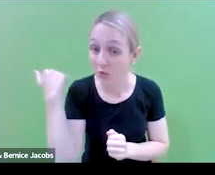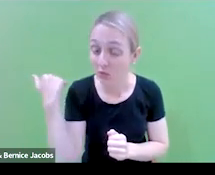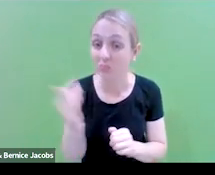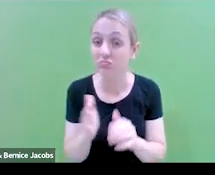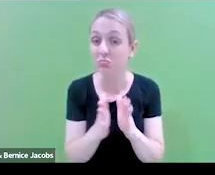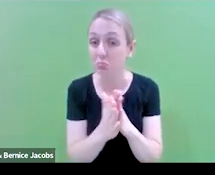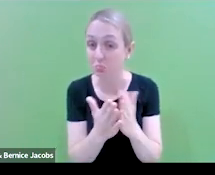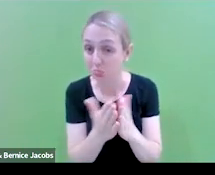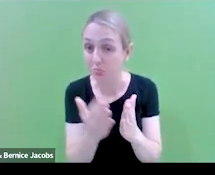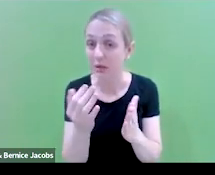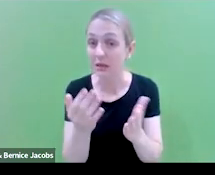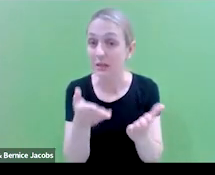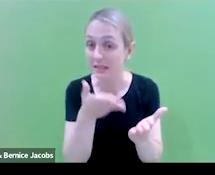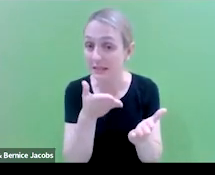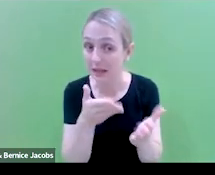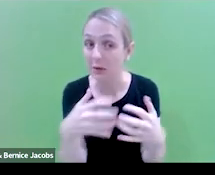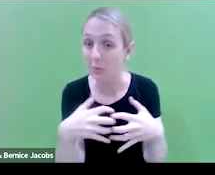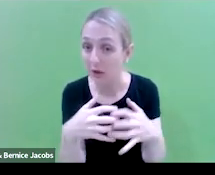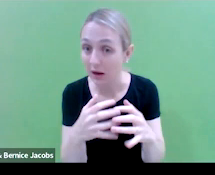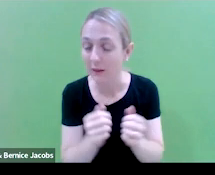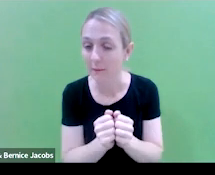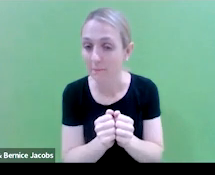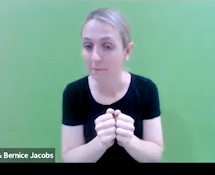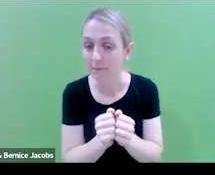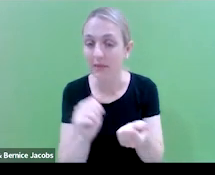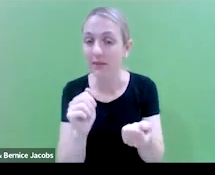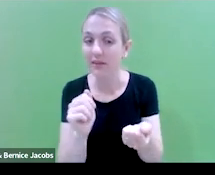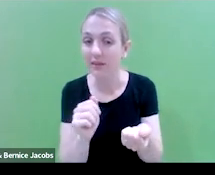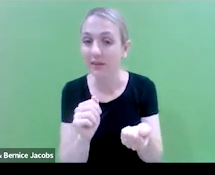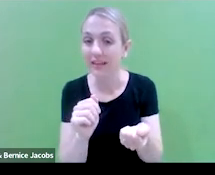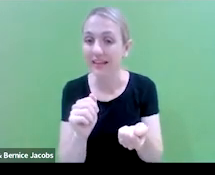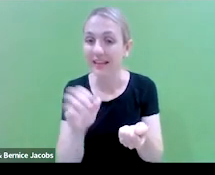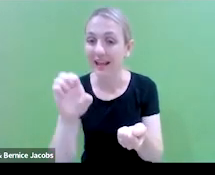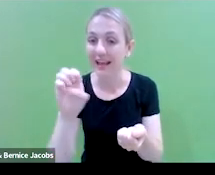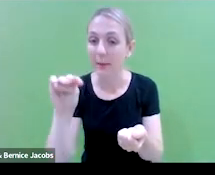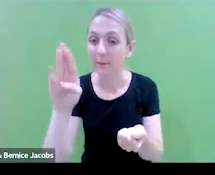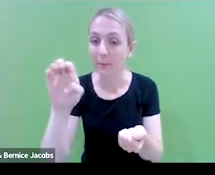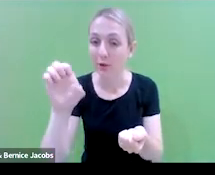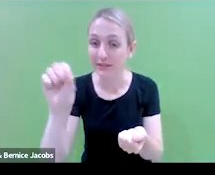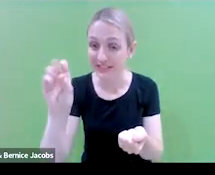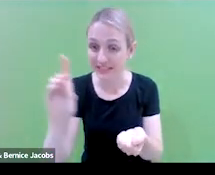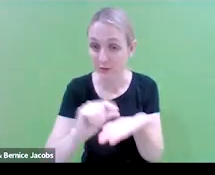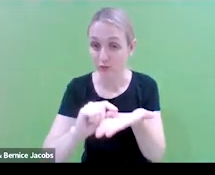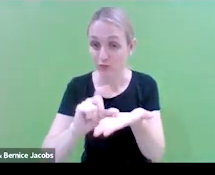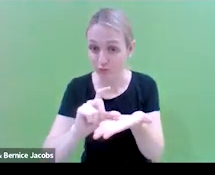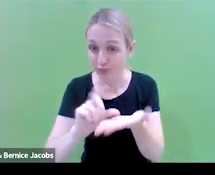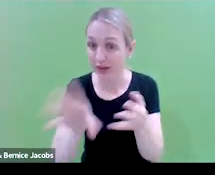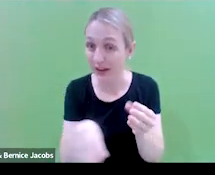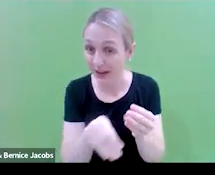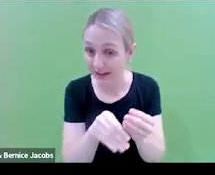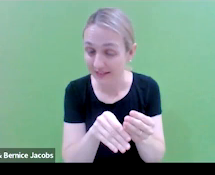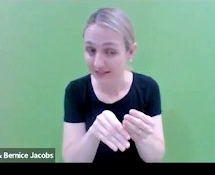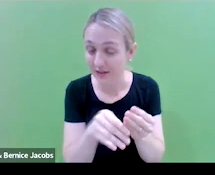Braille and so the top part had Braille and the other part had more stuff. But I didn't manage to talk with the visual